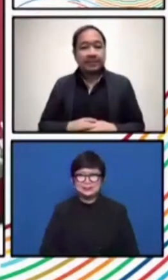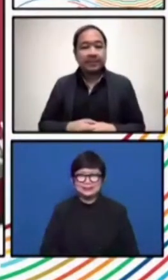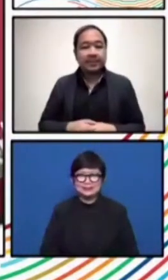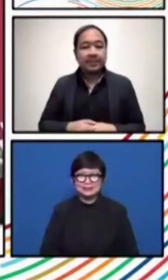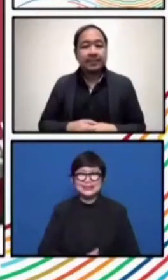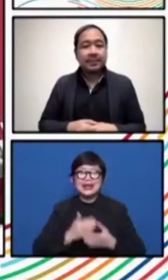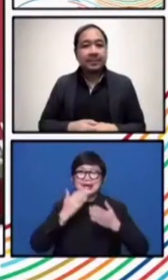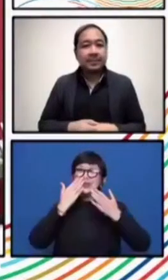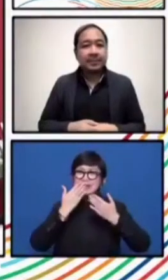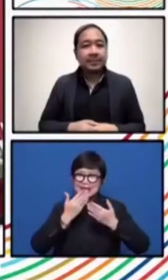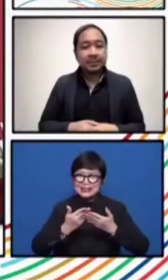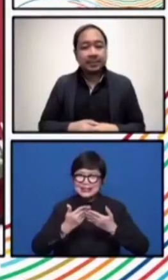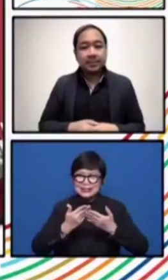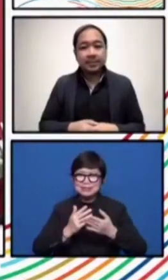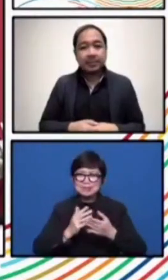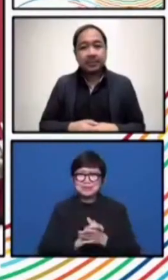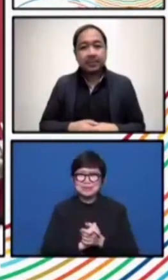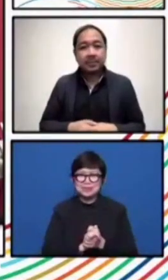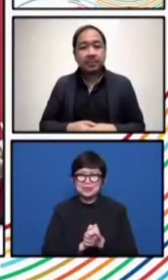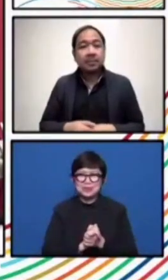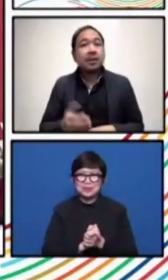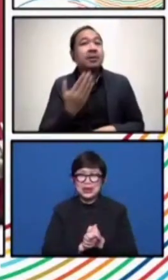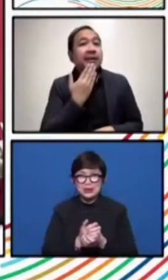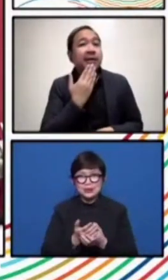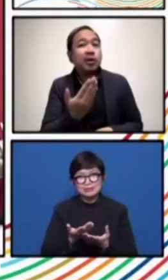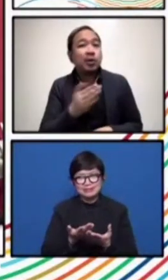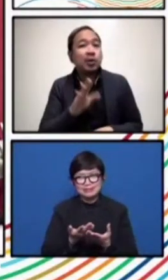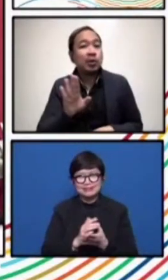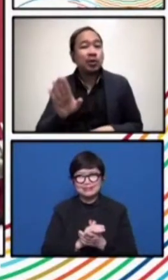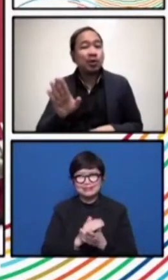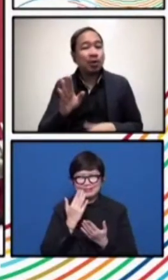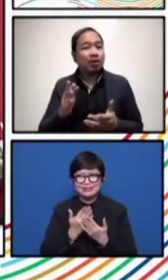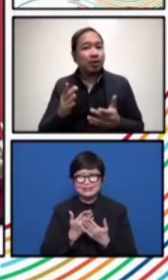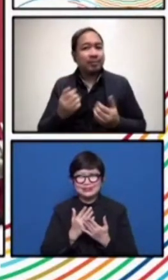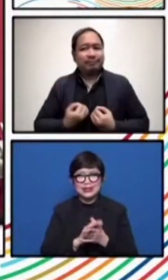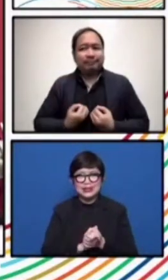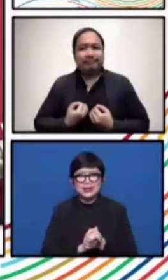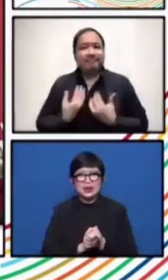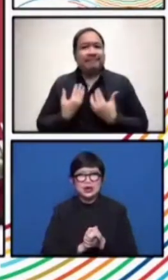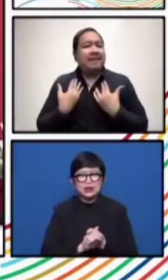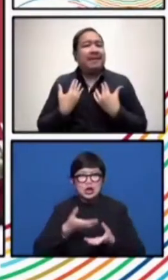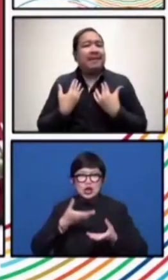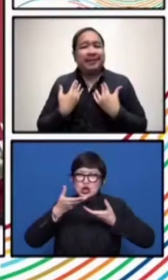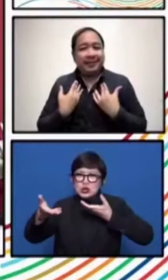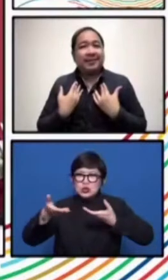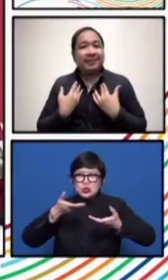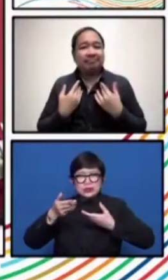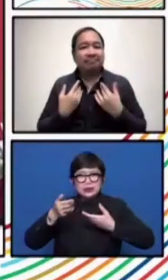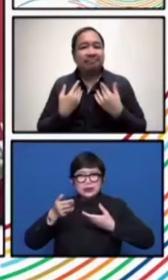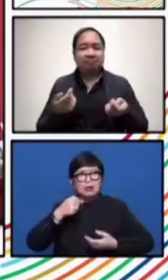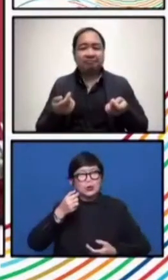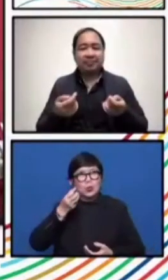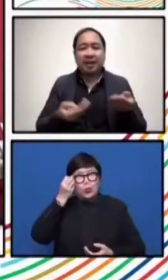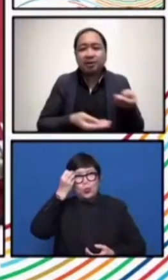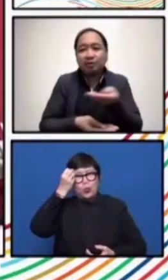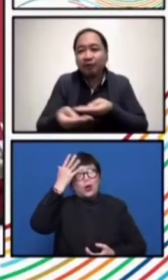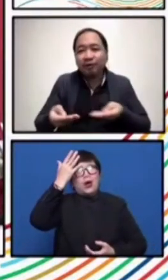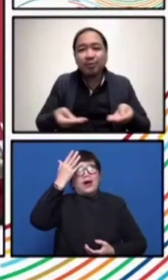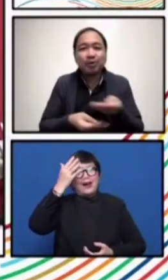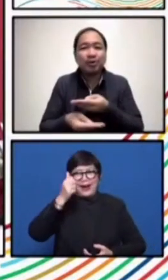thank you very much professor and the panelist for a very inspiring panel discussions and contributions made during the Round